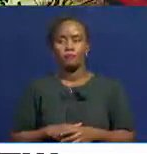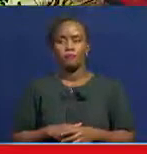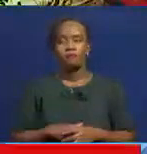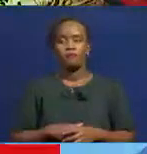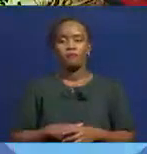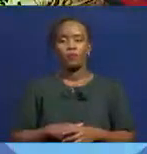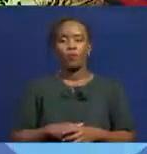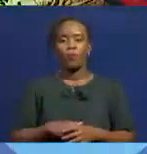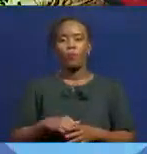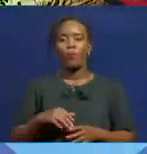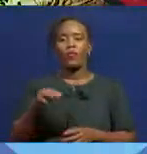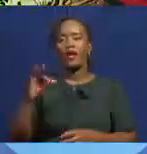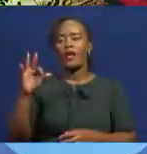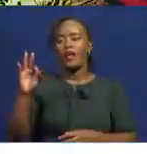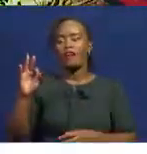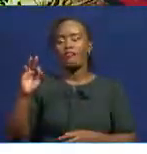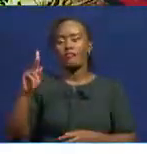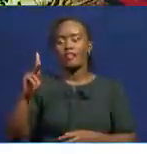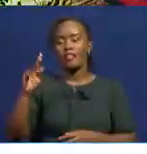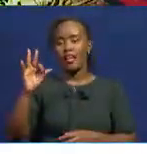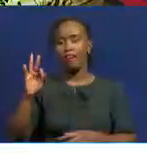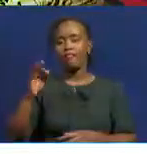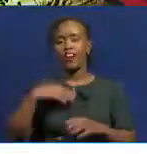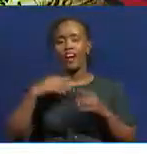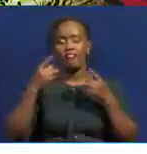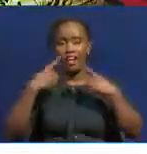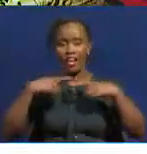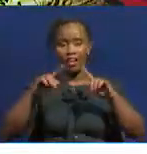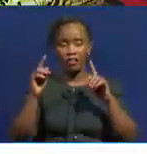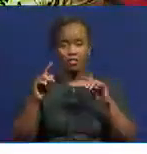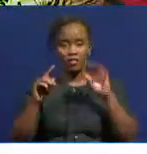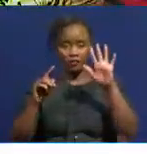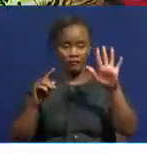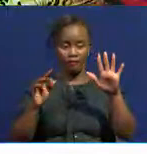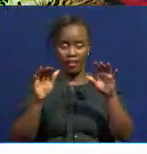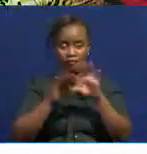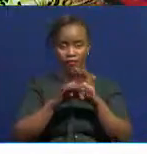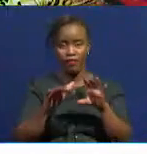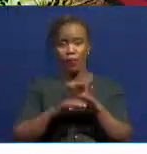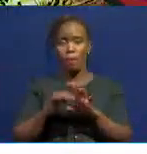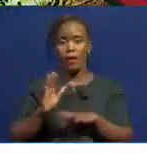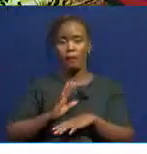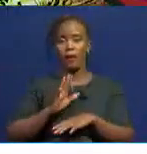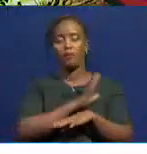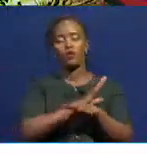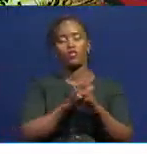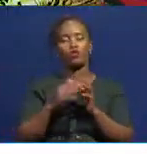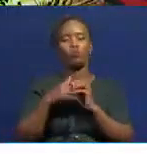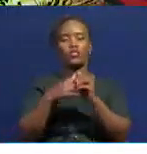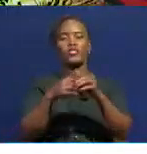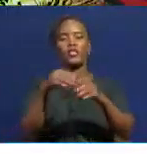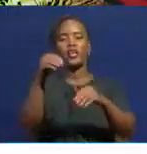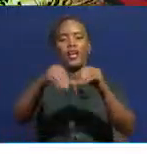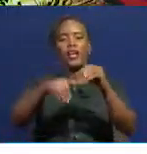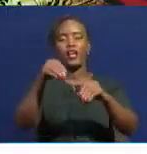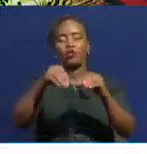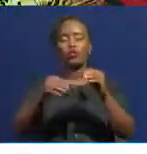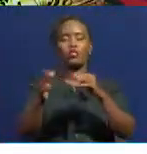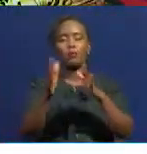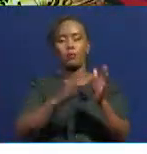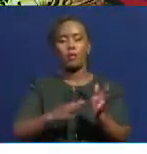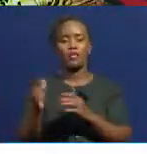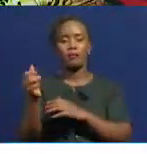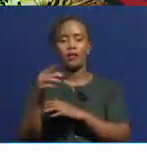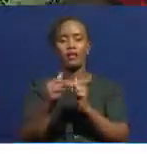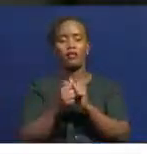Well, Kenya Federation has unveiled a five-member electoral board ahead of the FKF national elections set to be held in December this year. The board is chaired by Hesbon